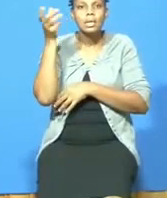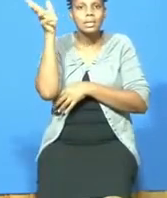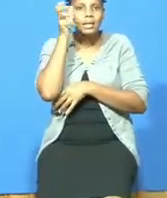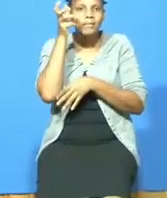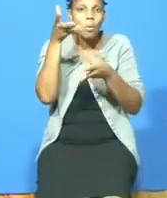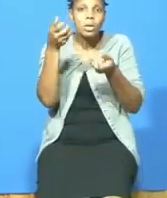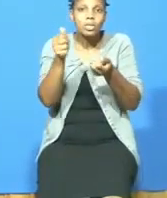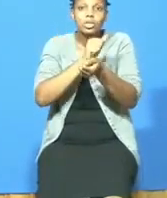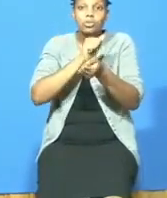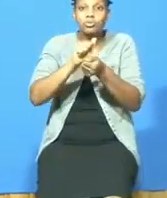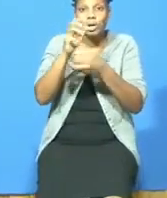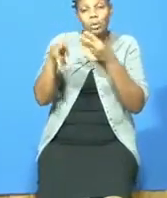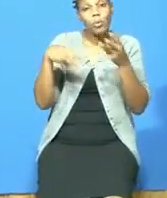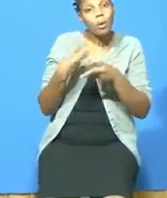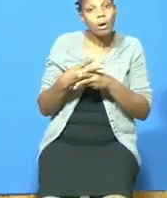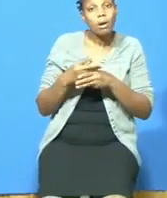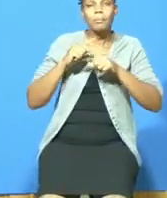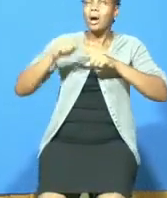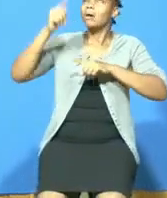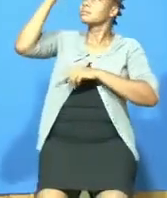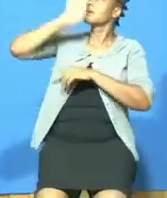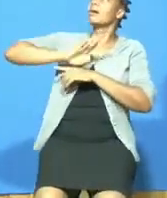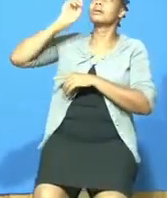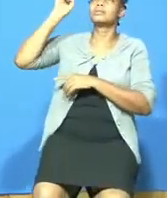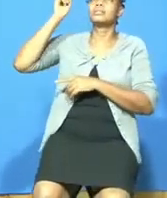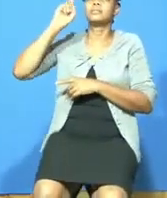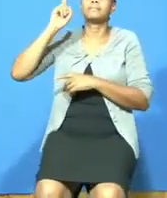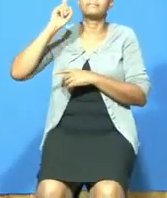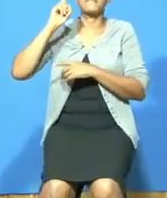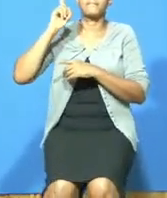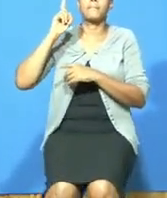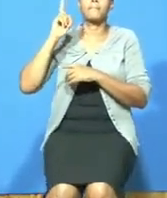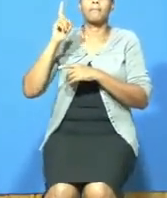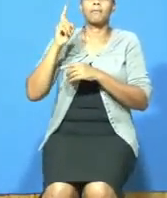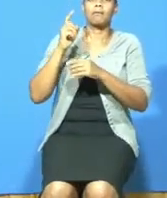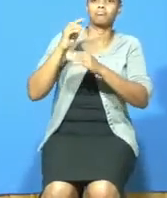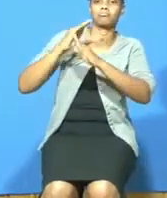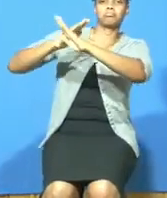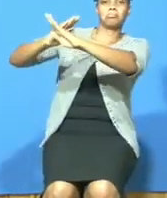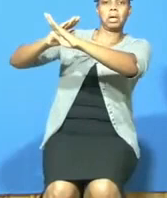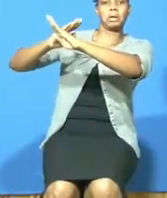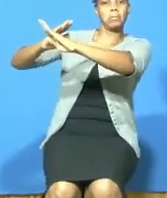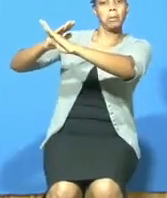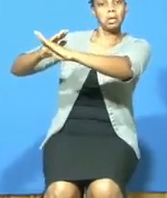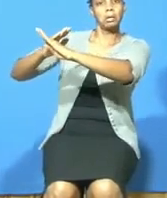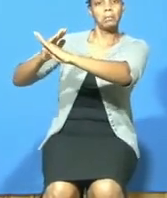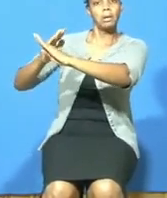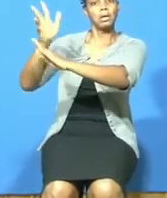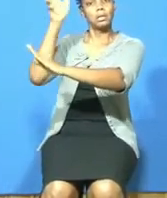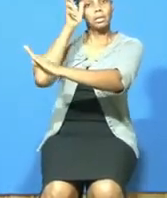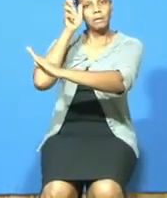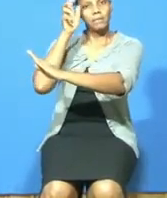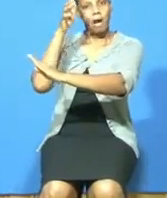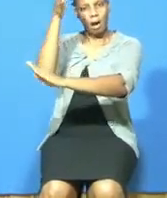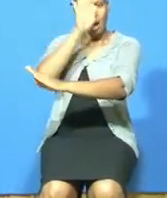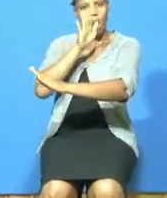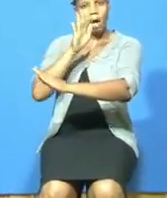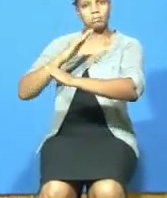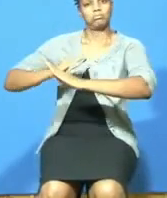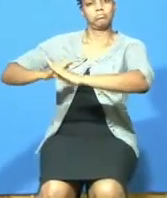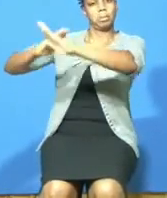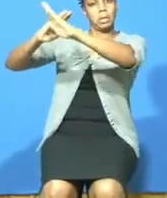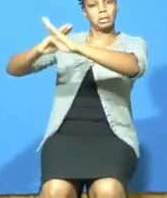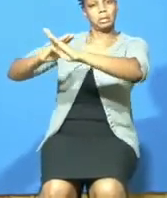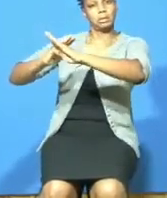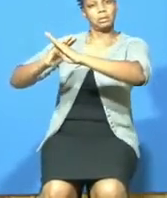world. But God is keeping him at bay. God is holding back the forces of evil.